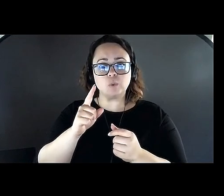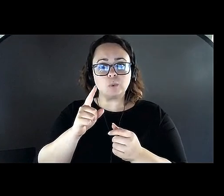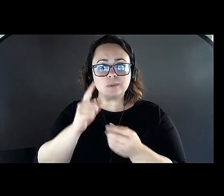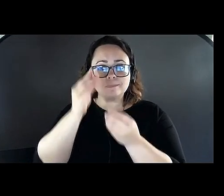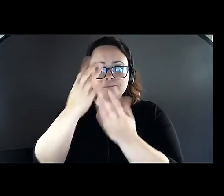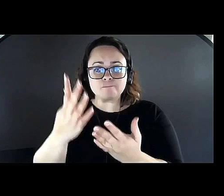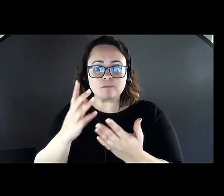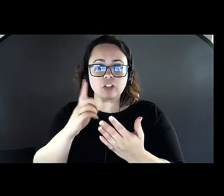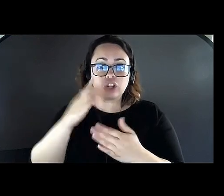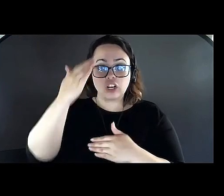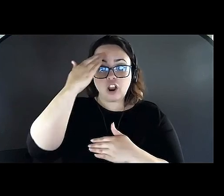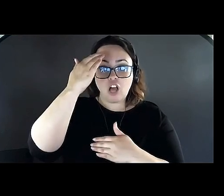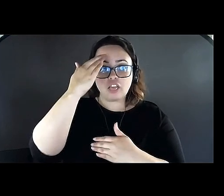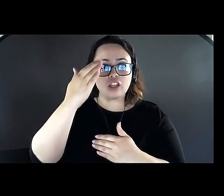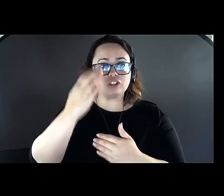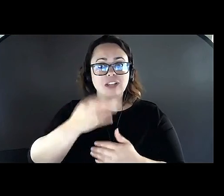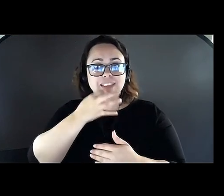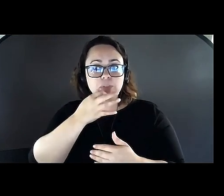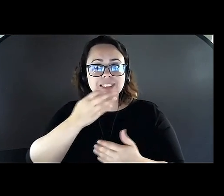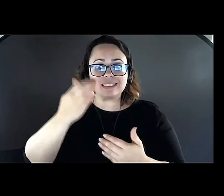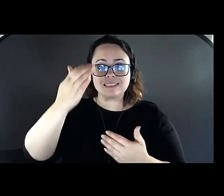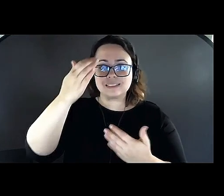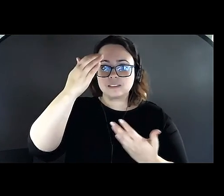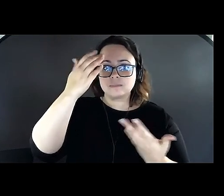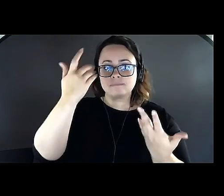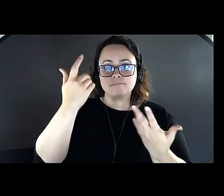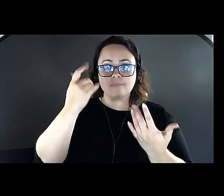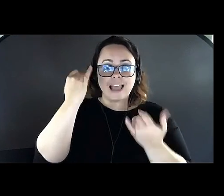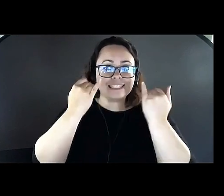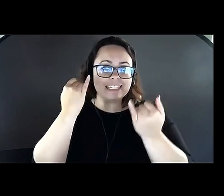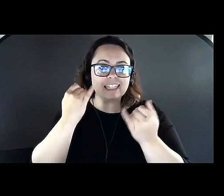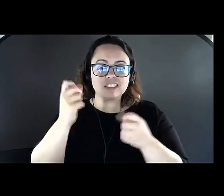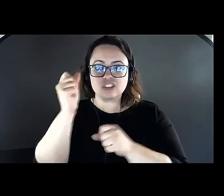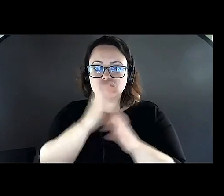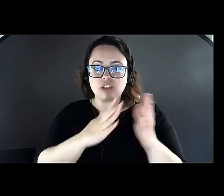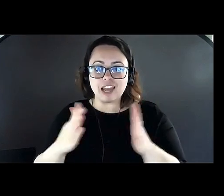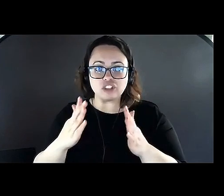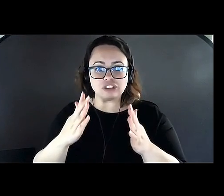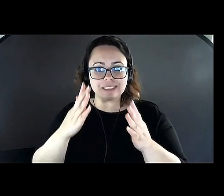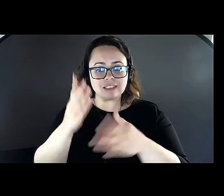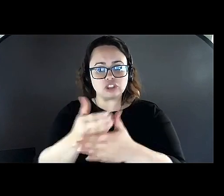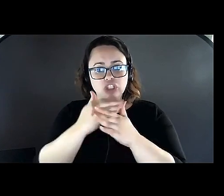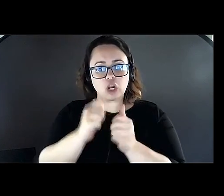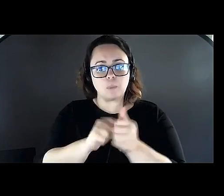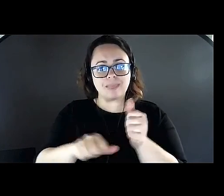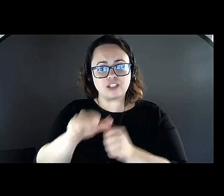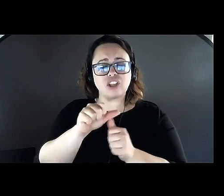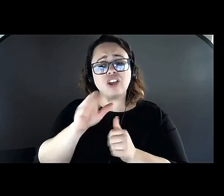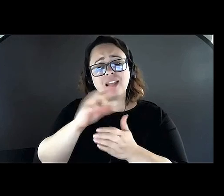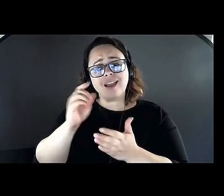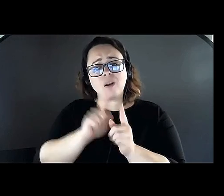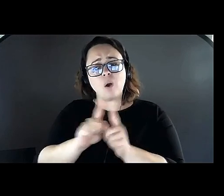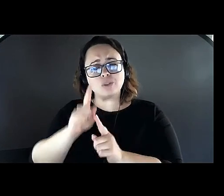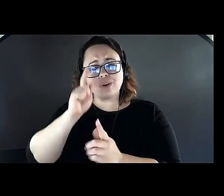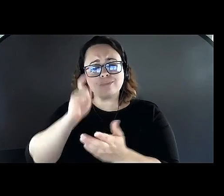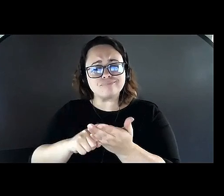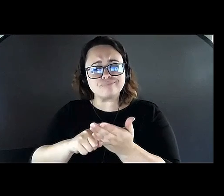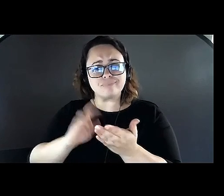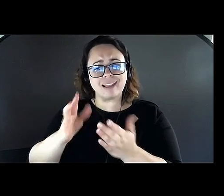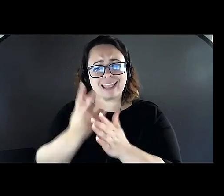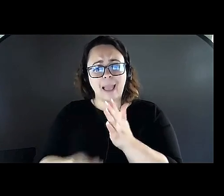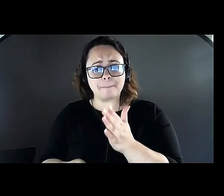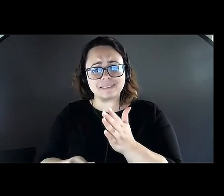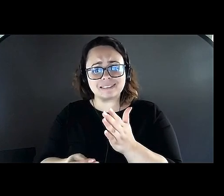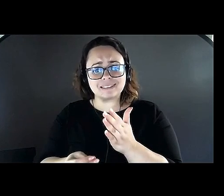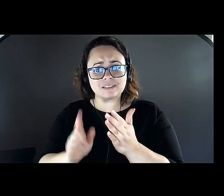knowledge, your expertise, ideas, and strategies, as well as acknowledge gaps, as there will always be gaps that we can learn upon